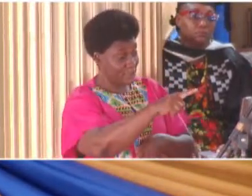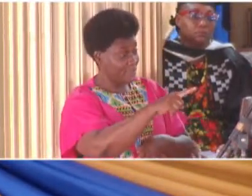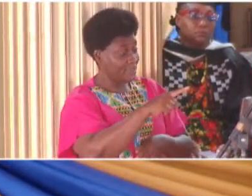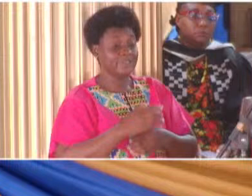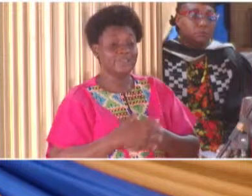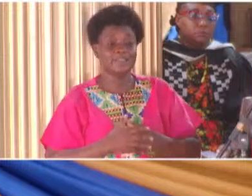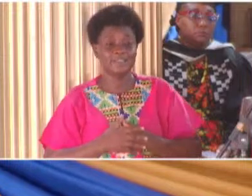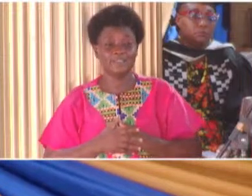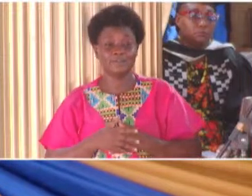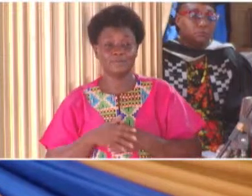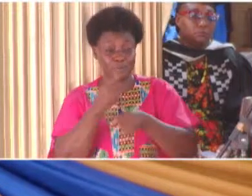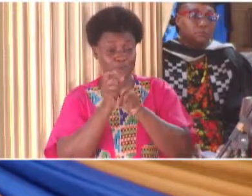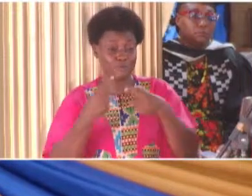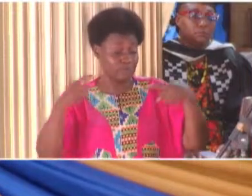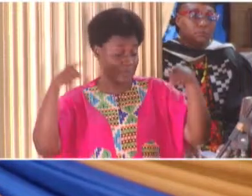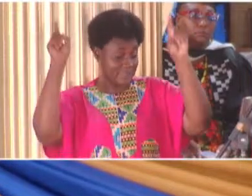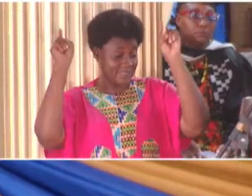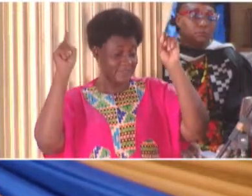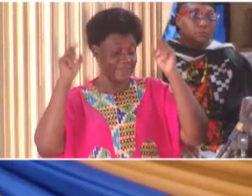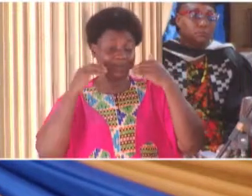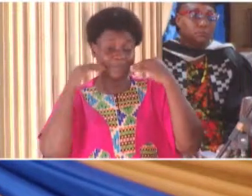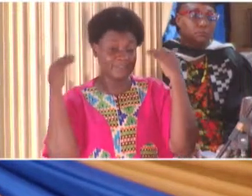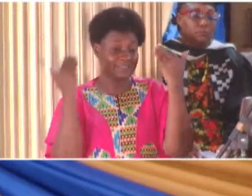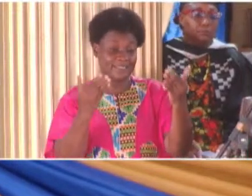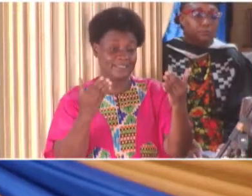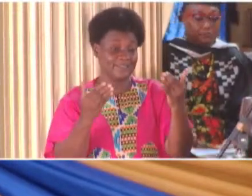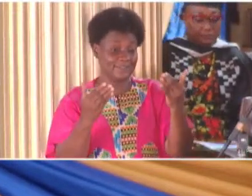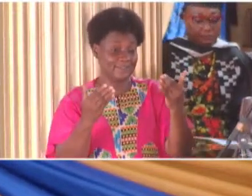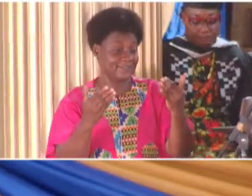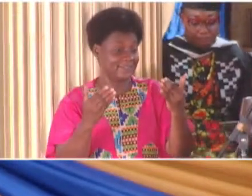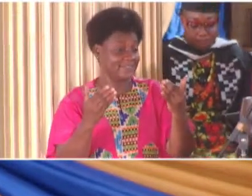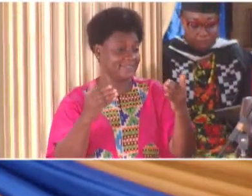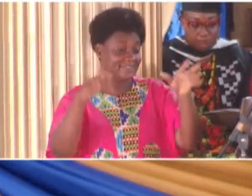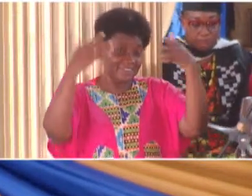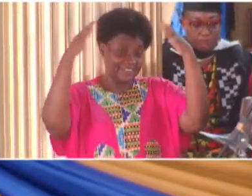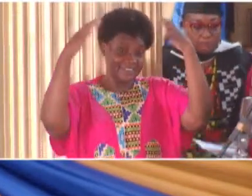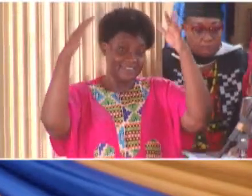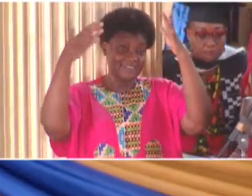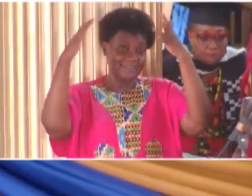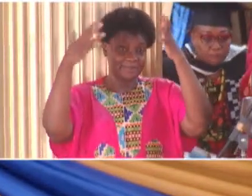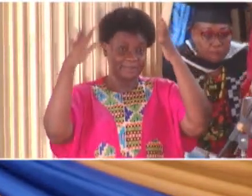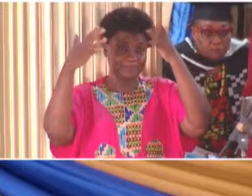God make you prosper. Thank you very much.